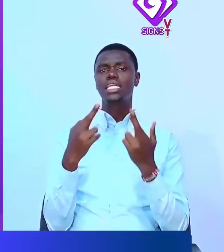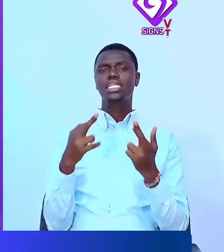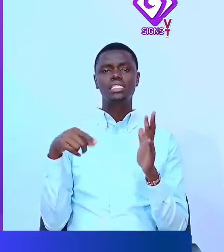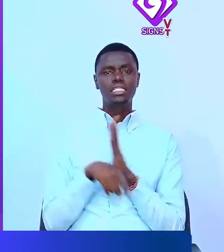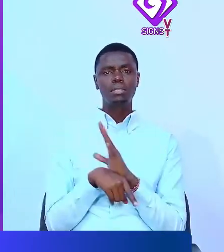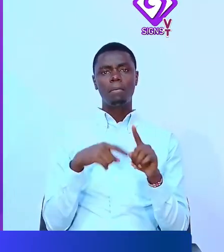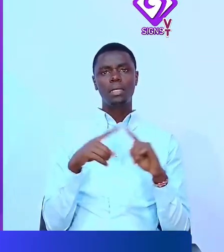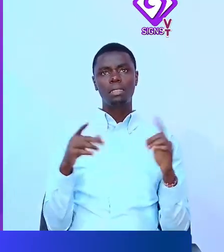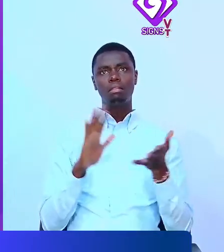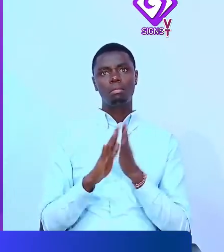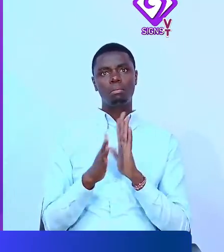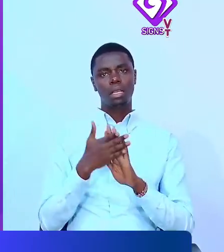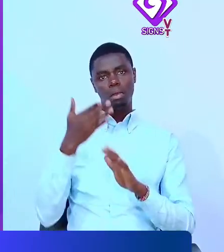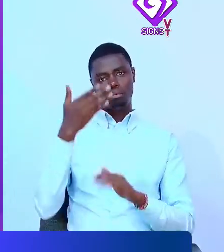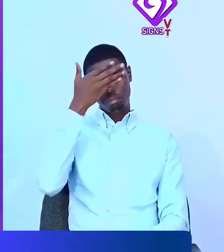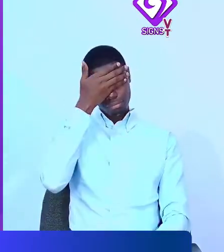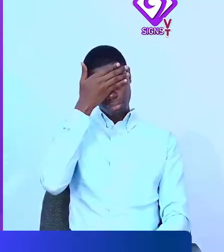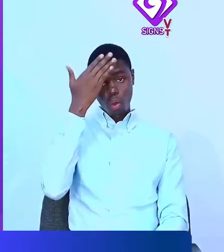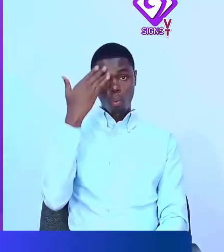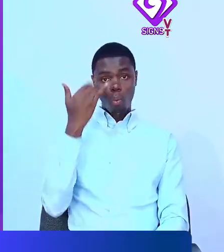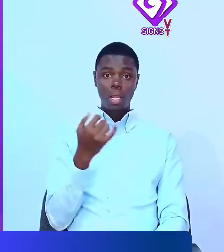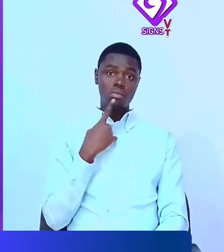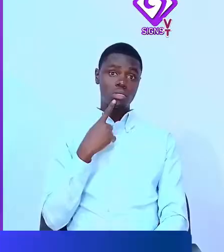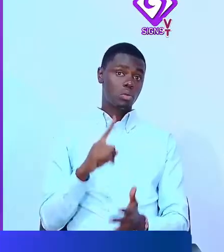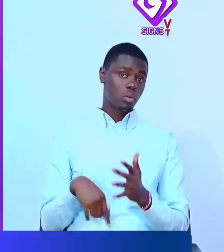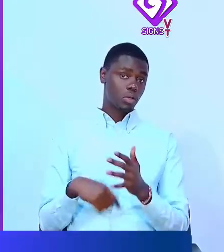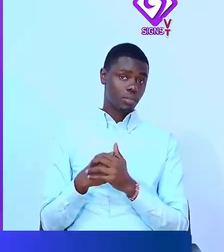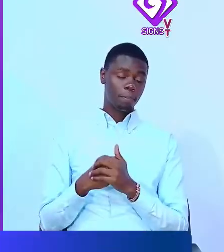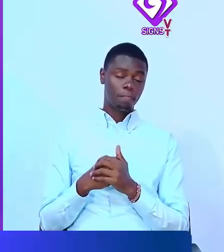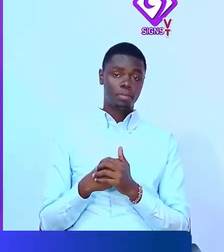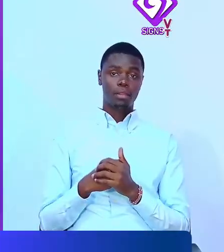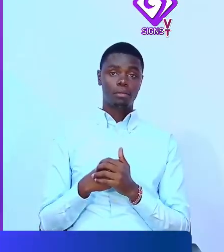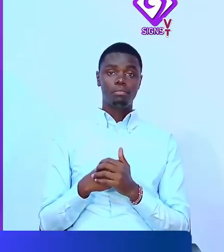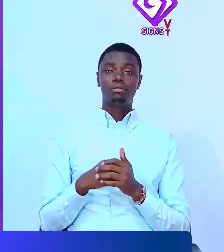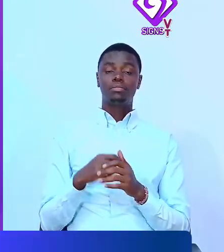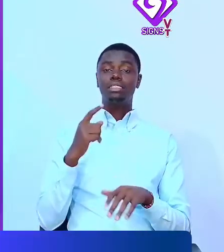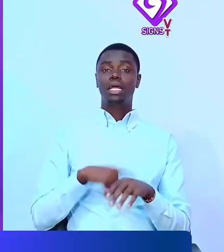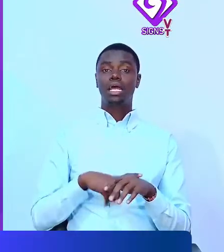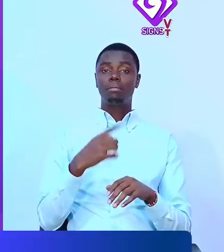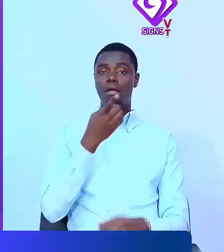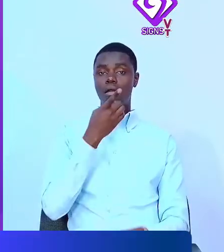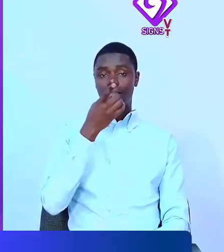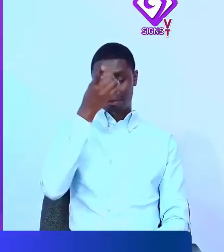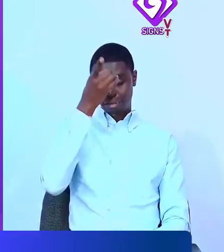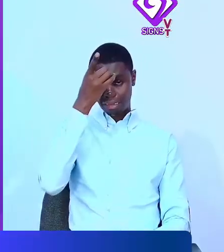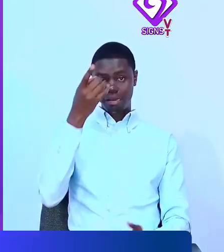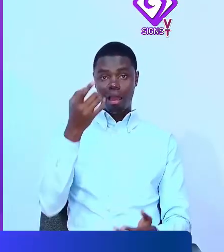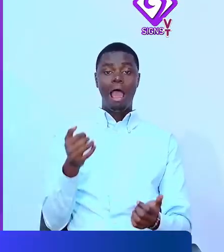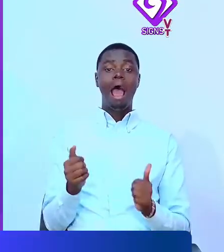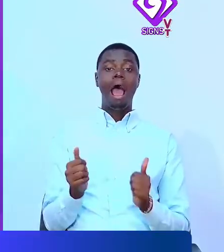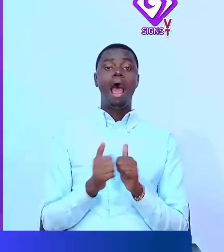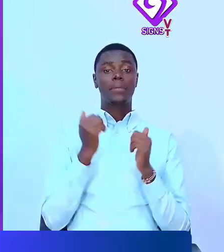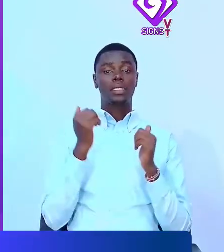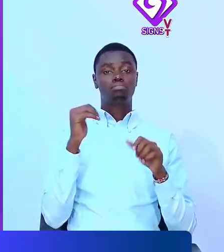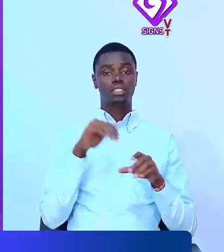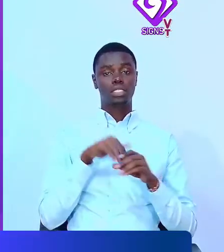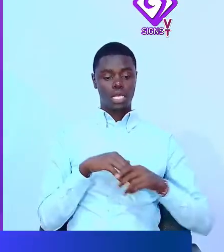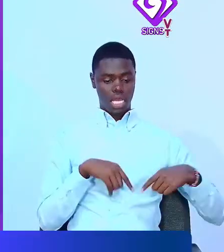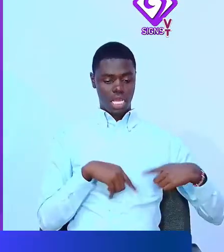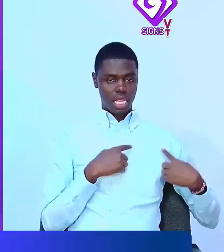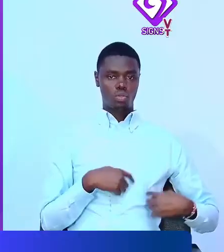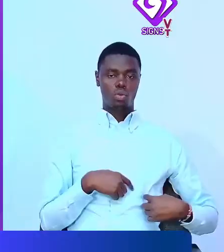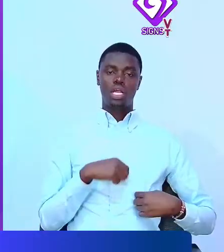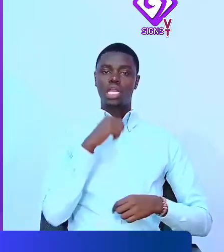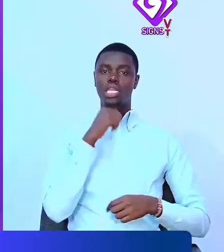become blind to it because they say that when the greed comes to their soul, they don't